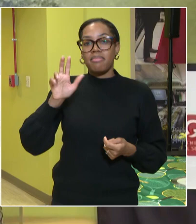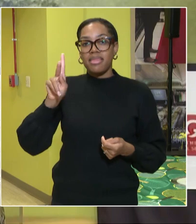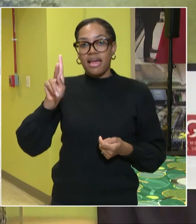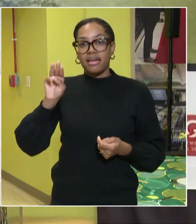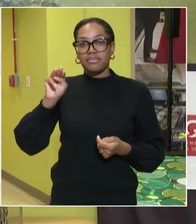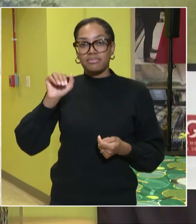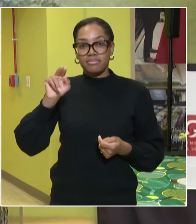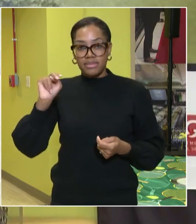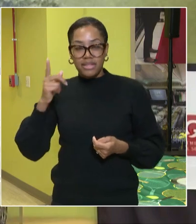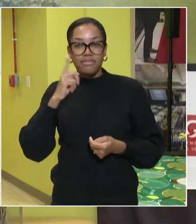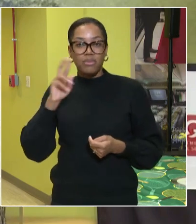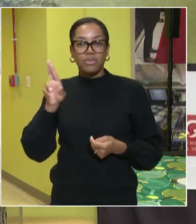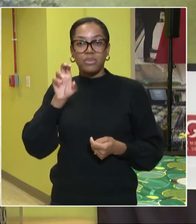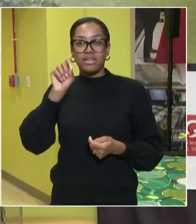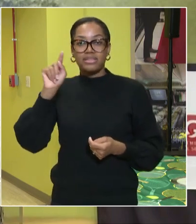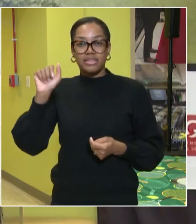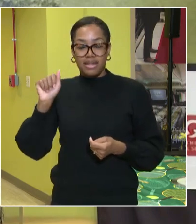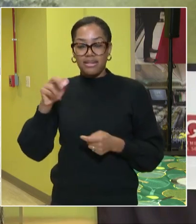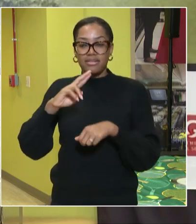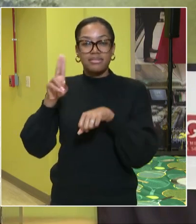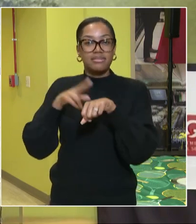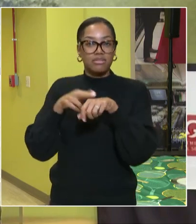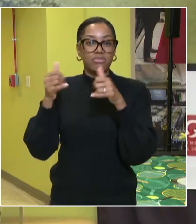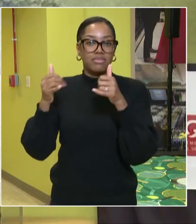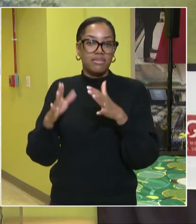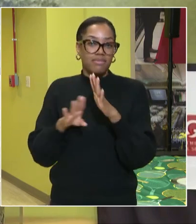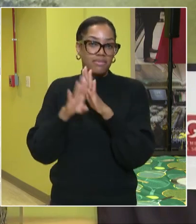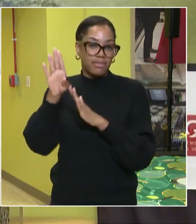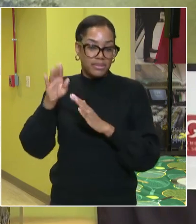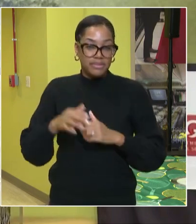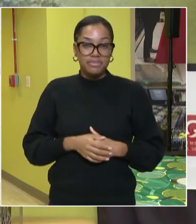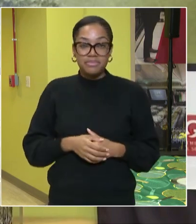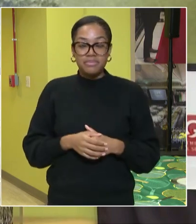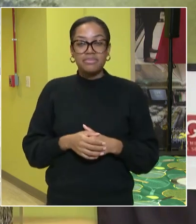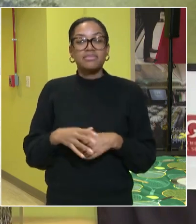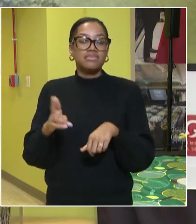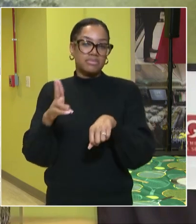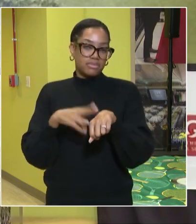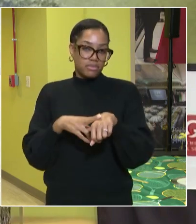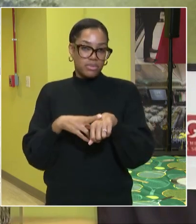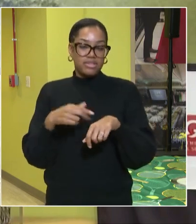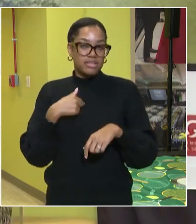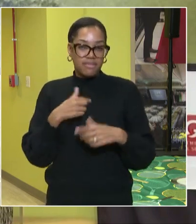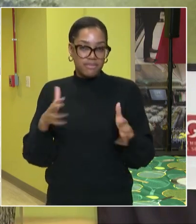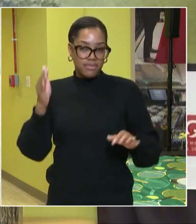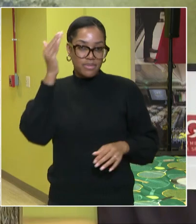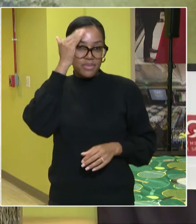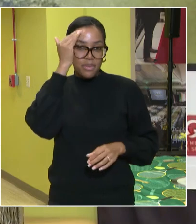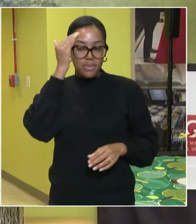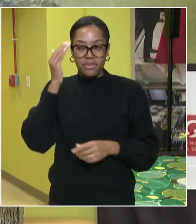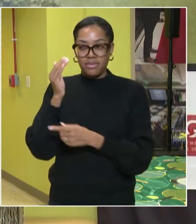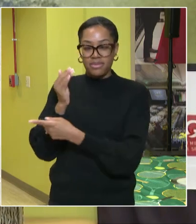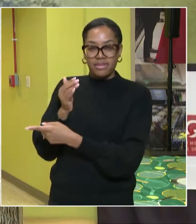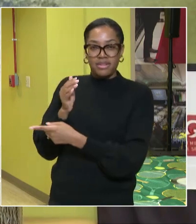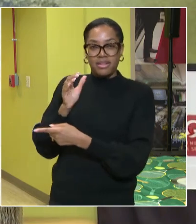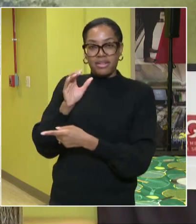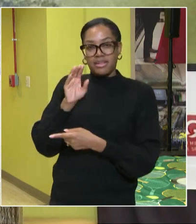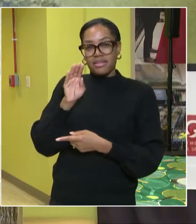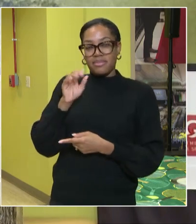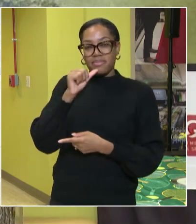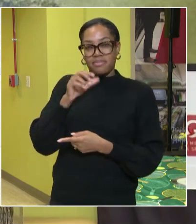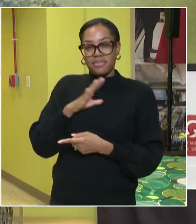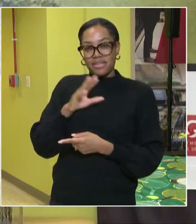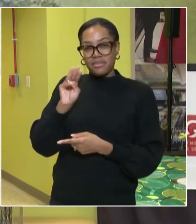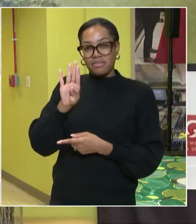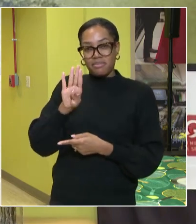Player Development. Of course, I have known now Ms. Cora Masters-Berry for the 10 years that I have